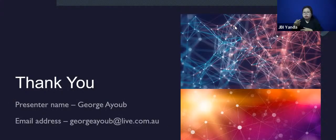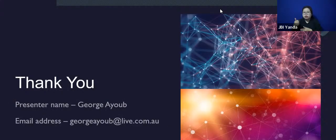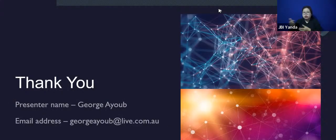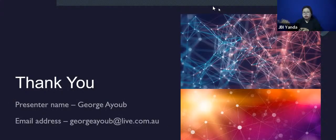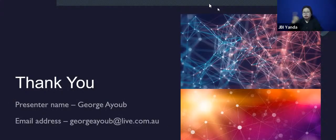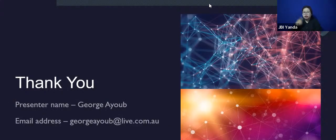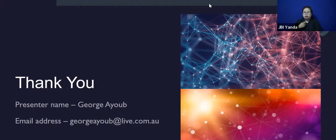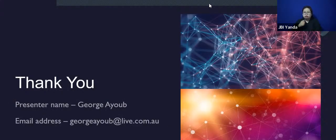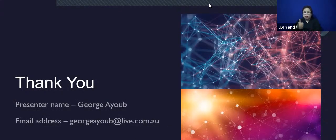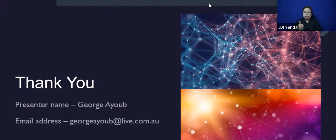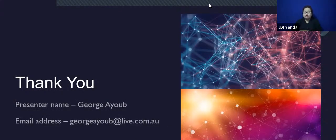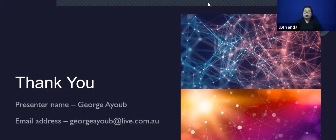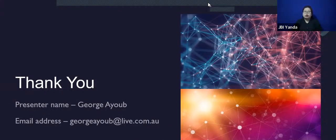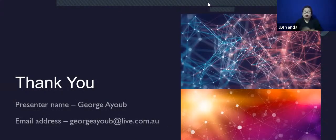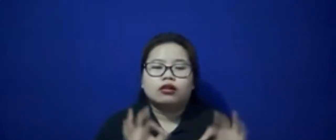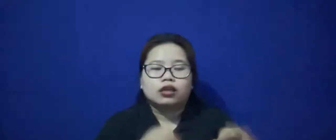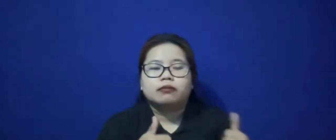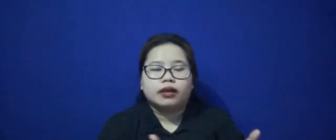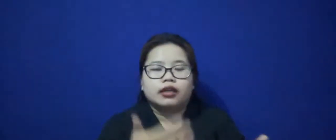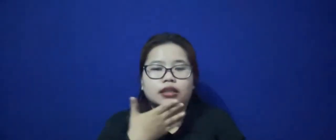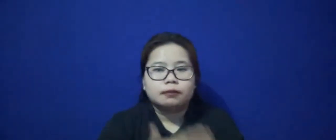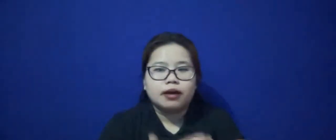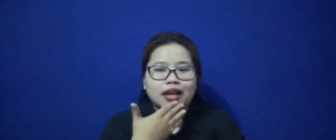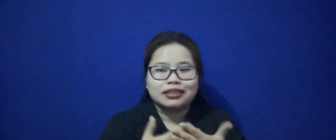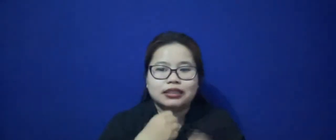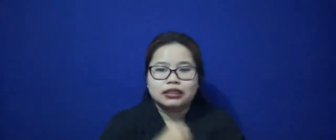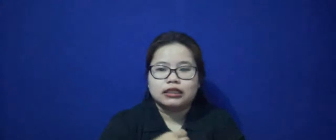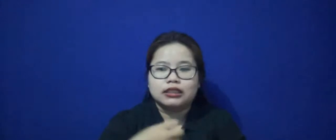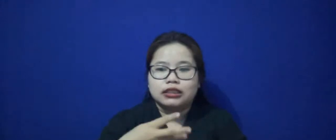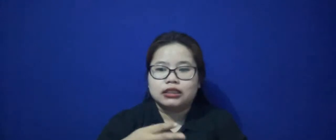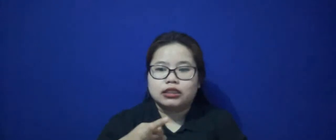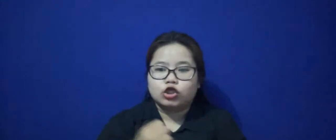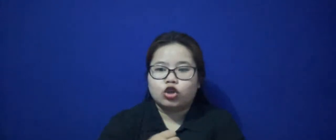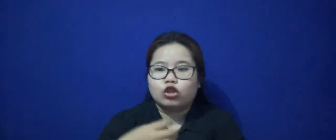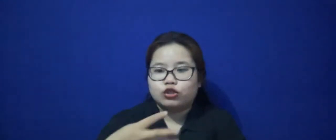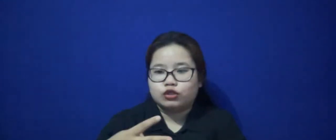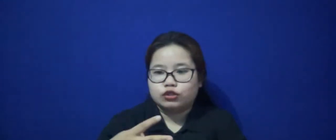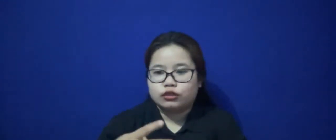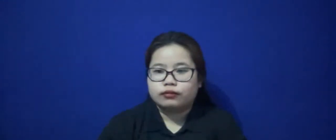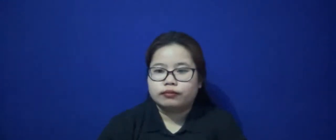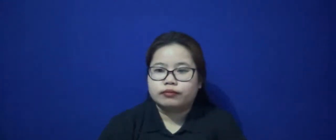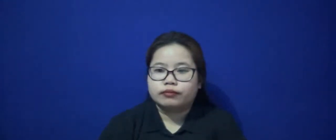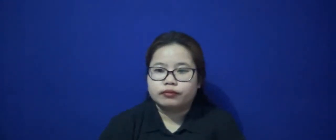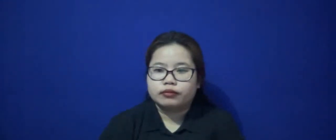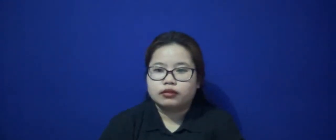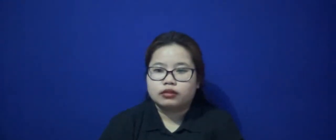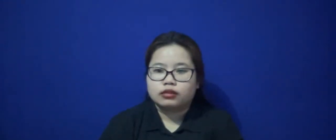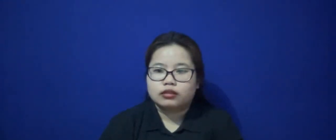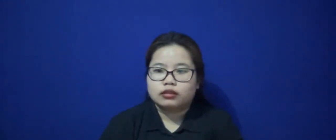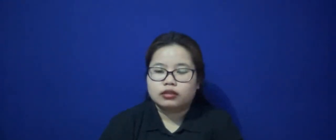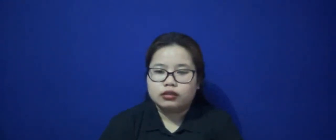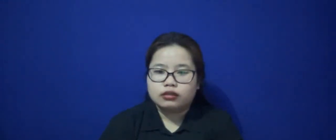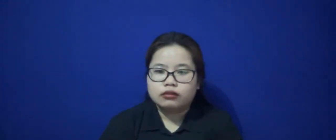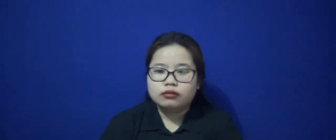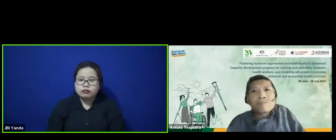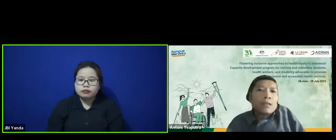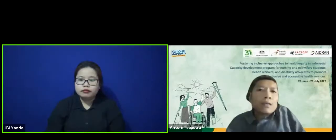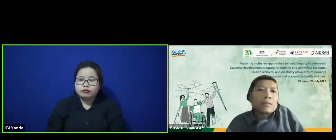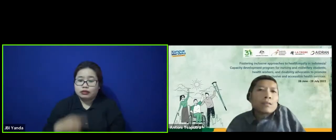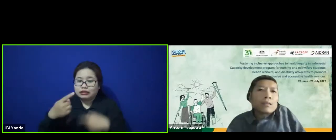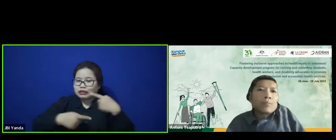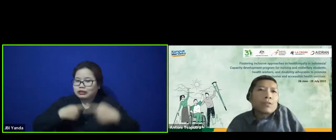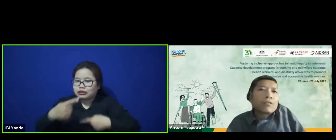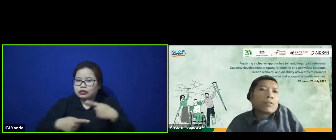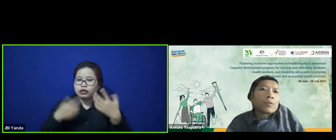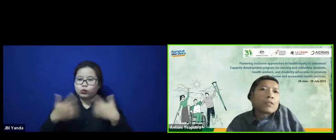Yep, thank you very much, George. Wow, that was really powerful stories from you. I believe